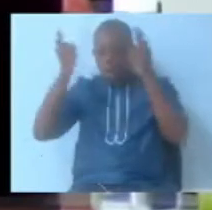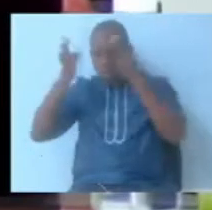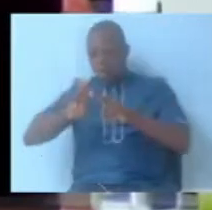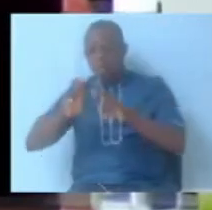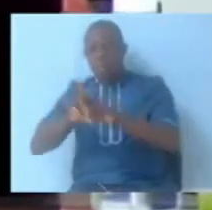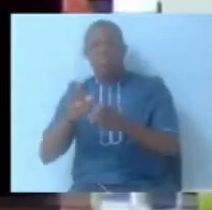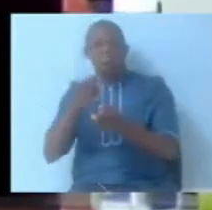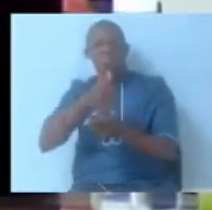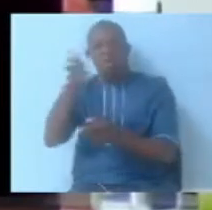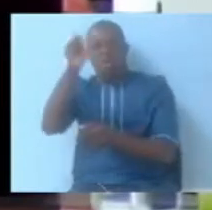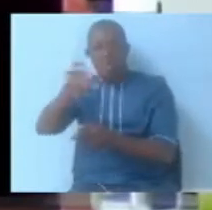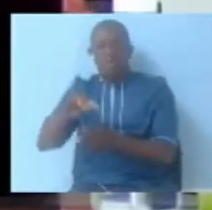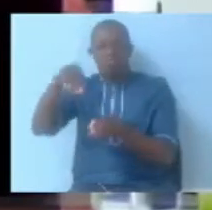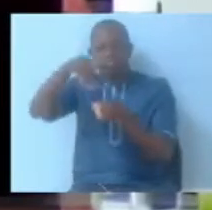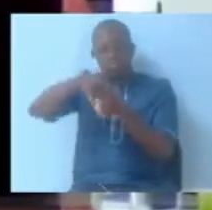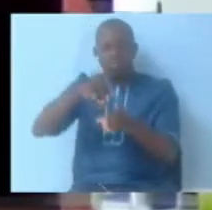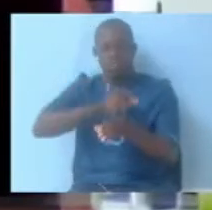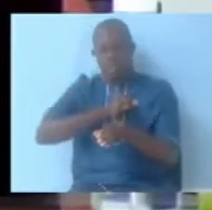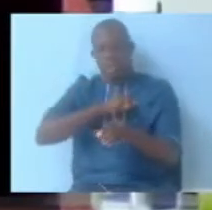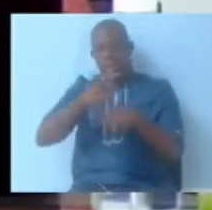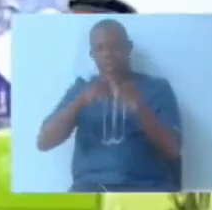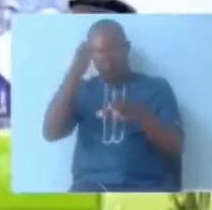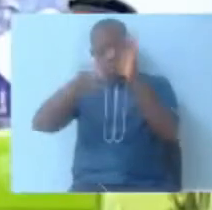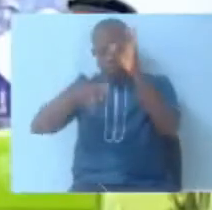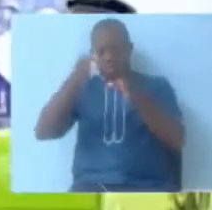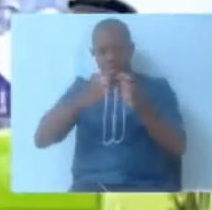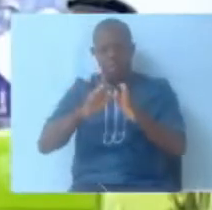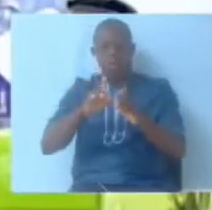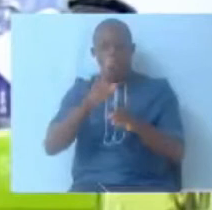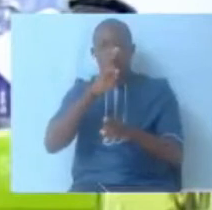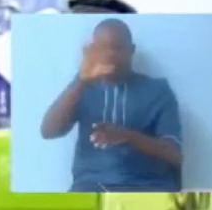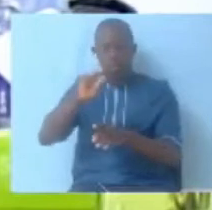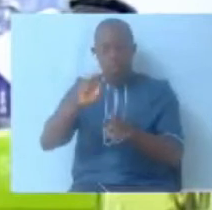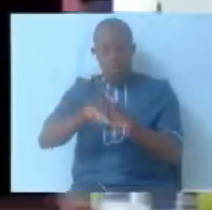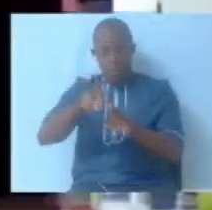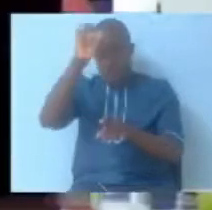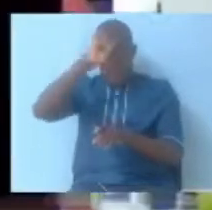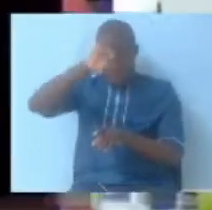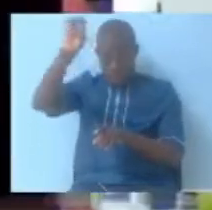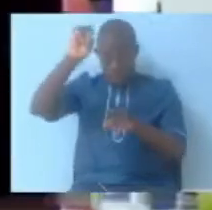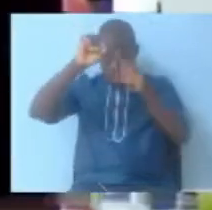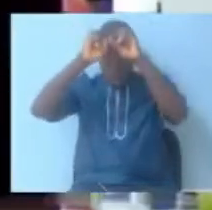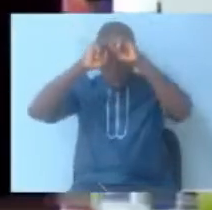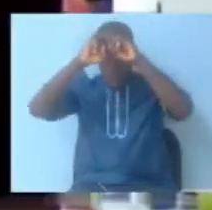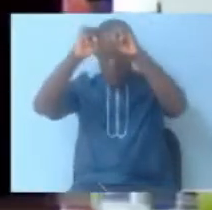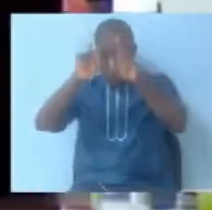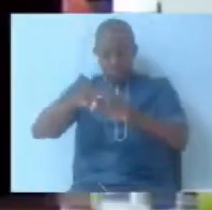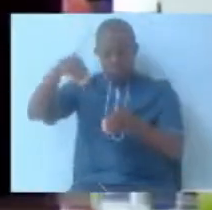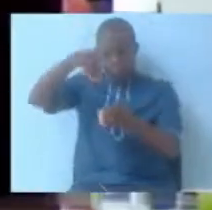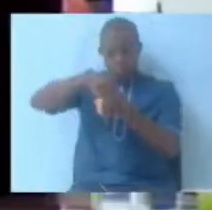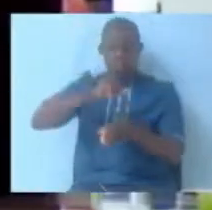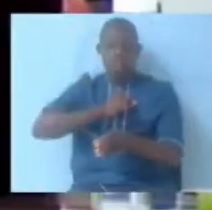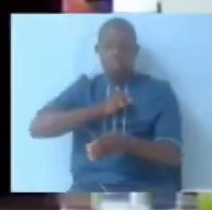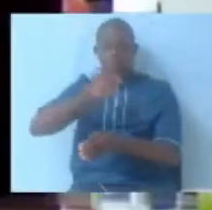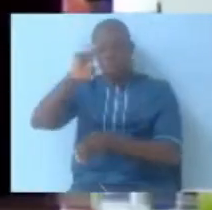bunda ni nya da bulo men kaka ko ni do wato yobeje by the executive into your work as a magistrate and wo da bulo ni kaka bo da